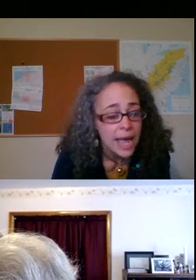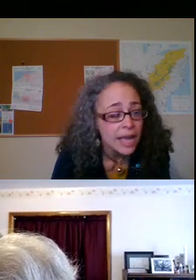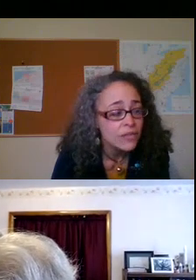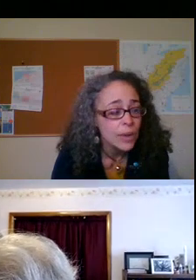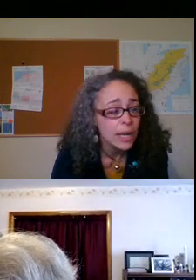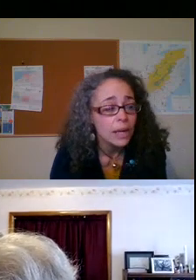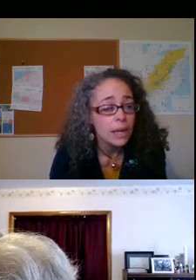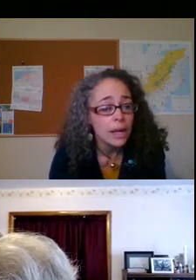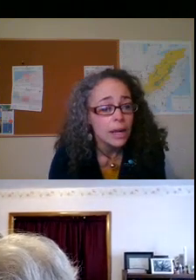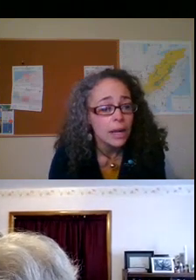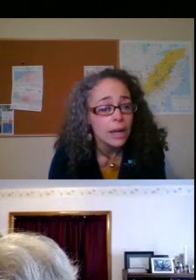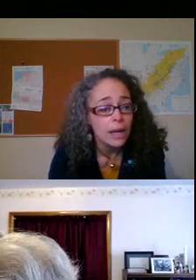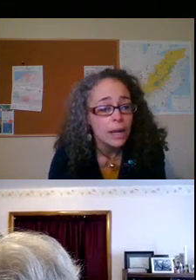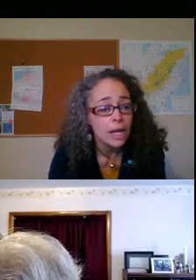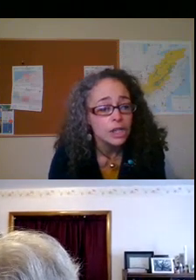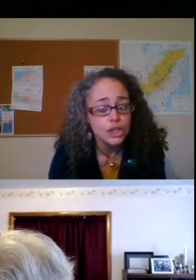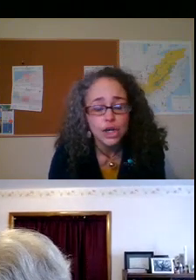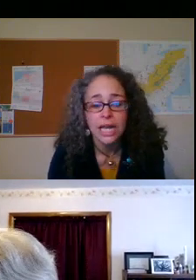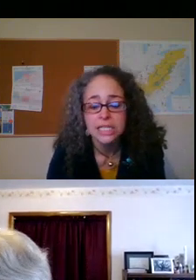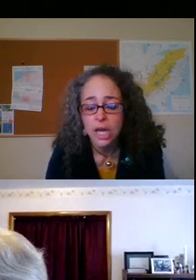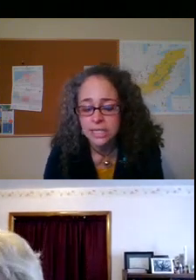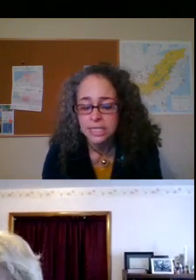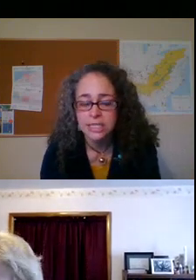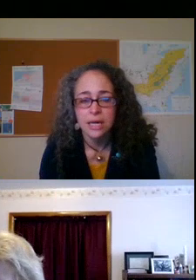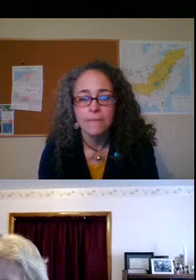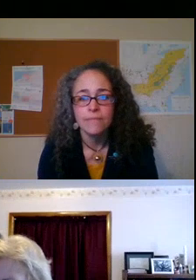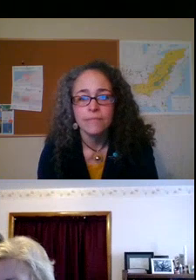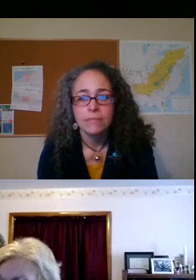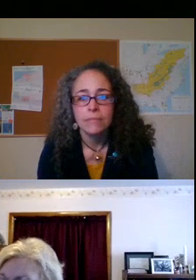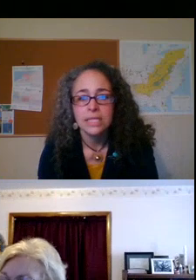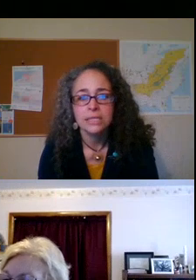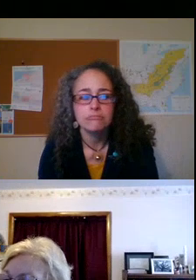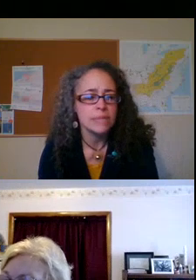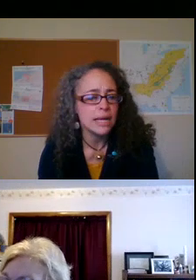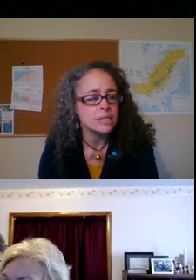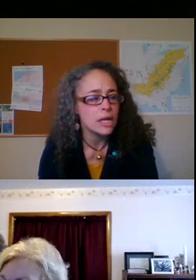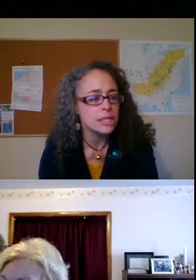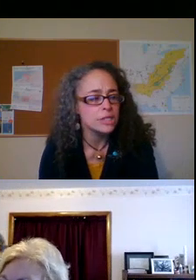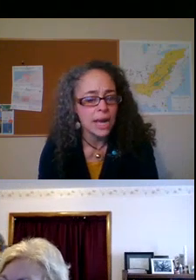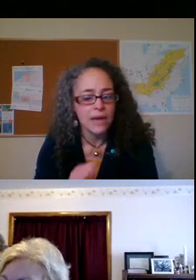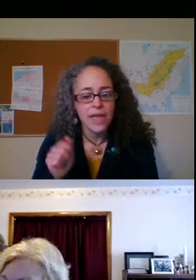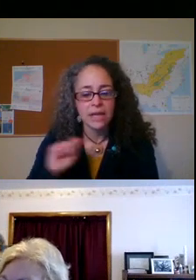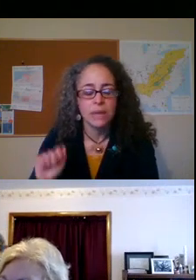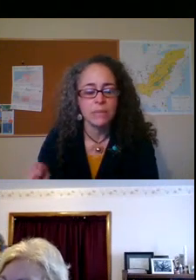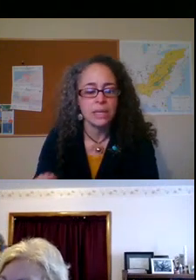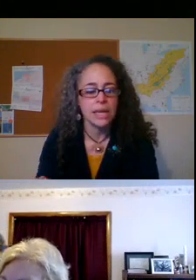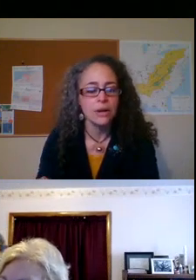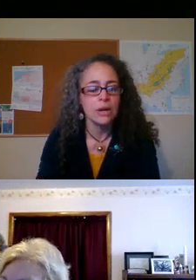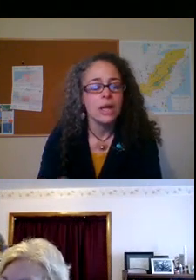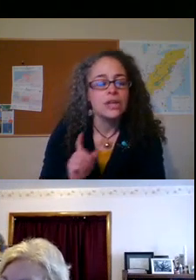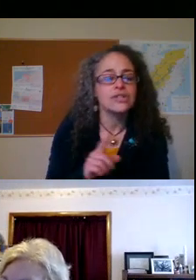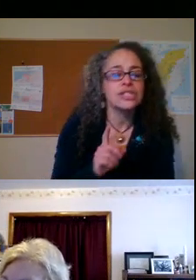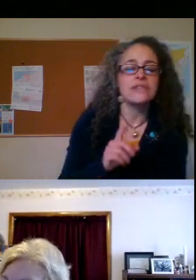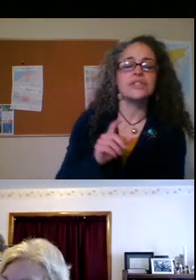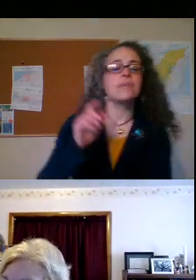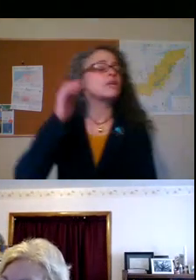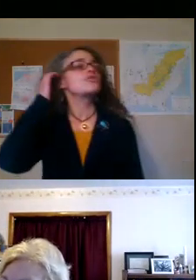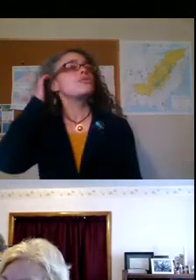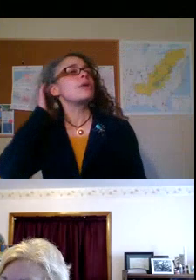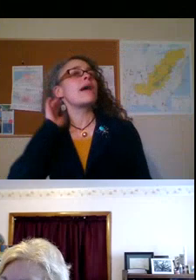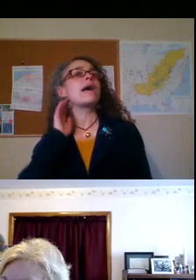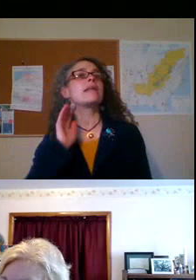Like if Yeah, I if was you able to get another grant? sure, as long as it's as long as you have that commitment letter, you just